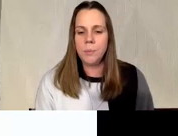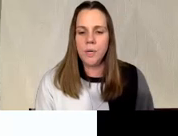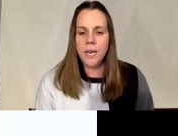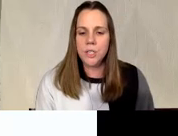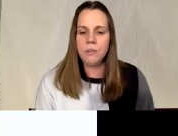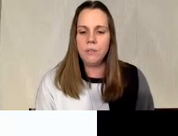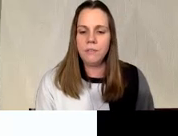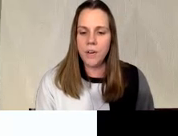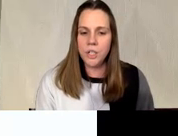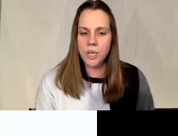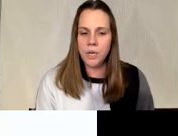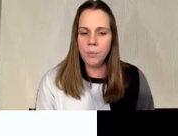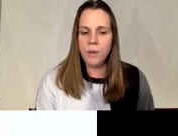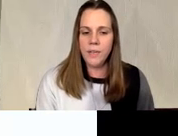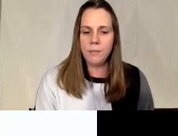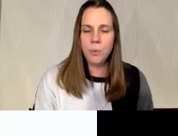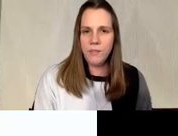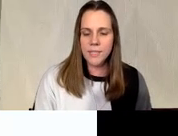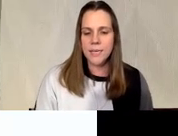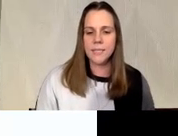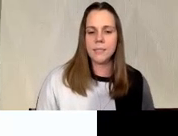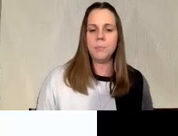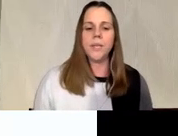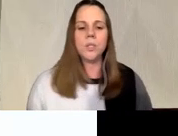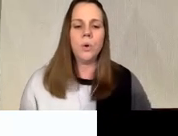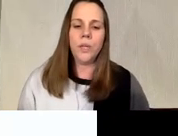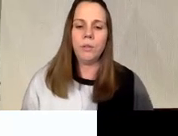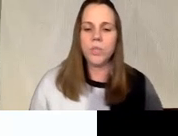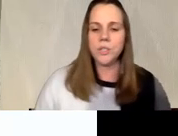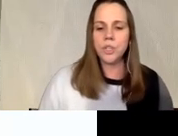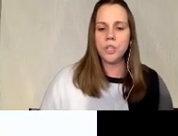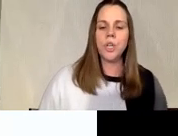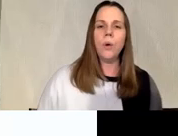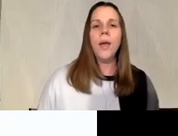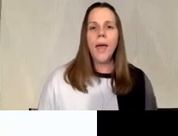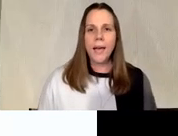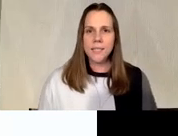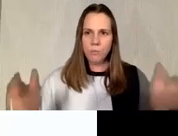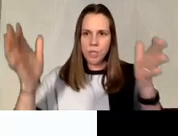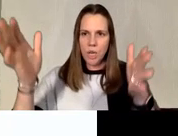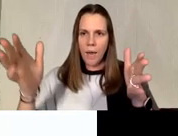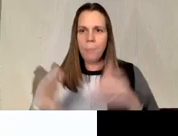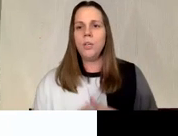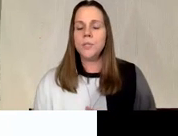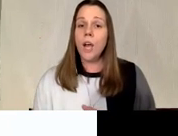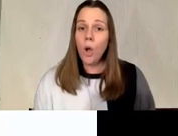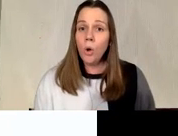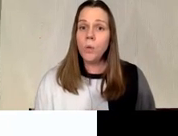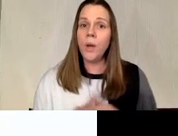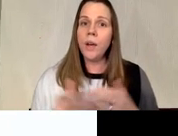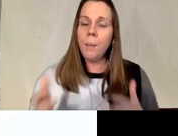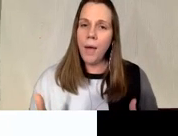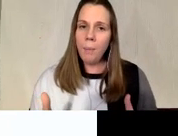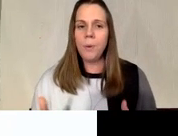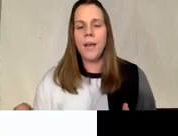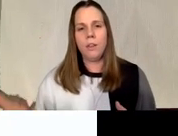on the communication function previously expressed only through gesture. So as they reach up and you say, oh, you